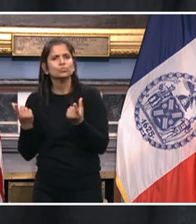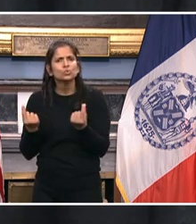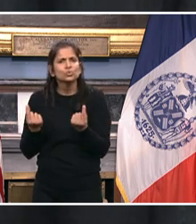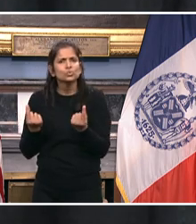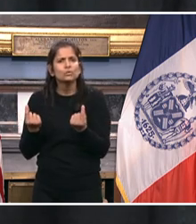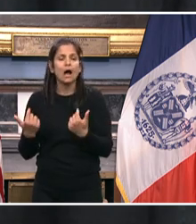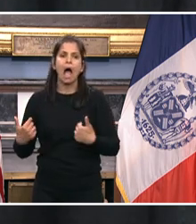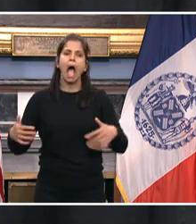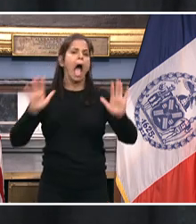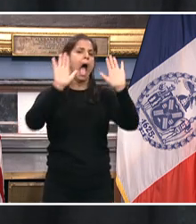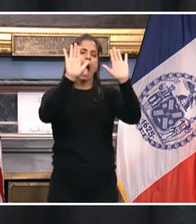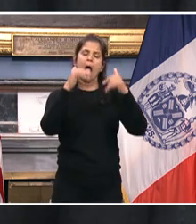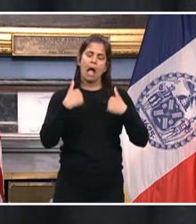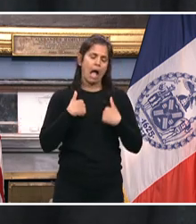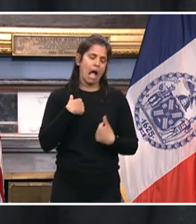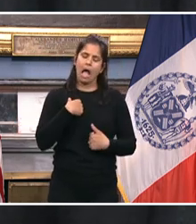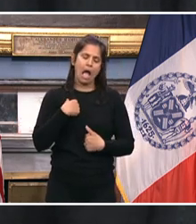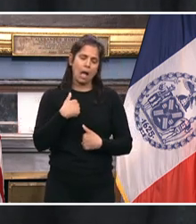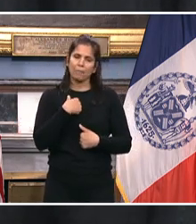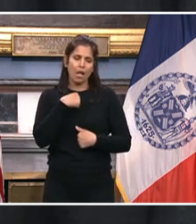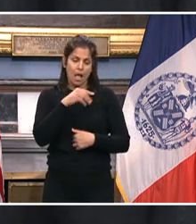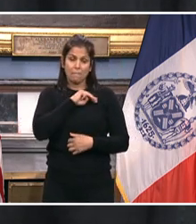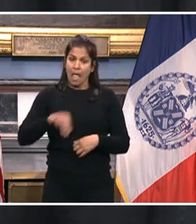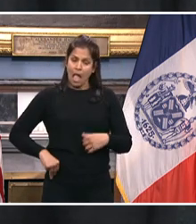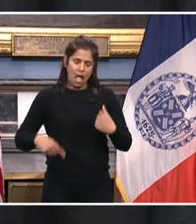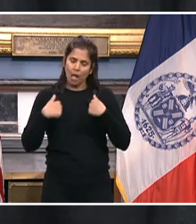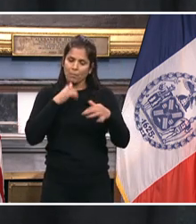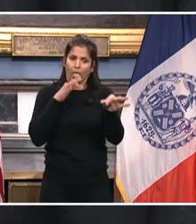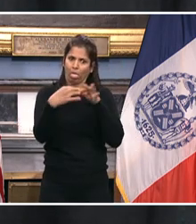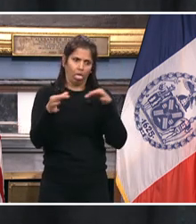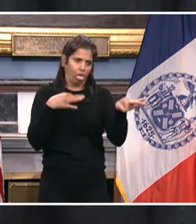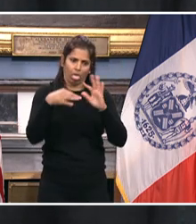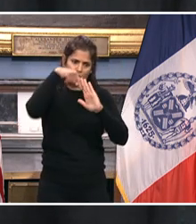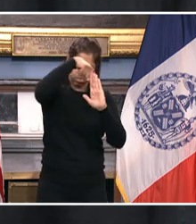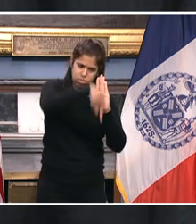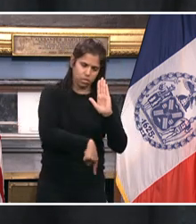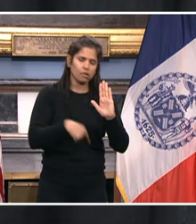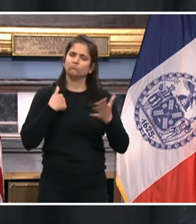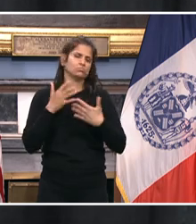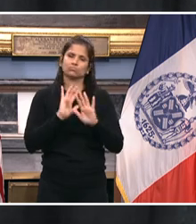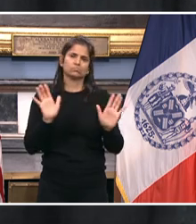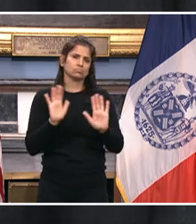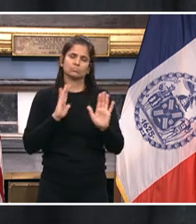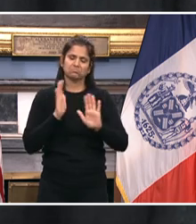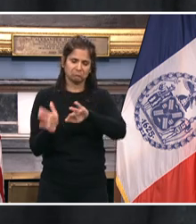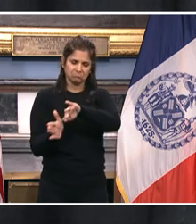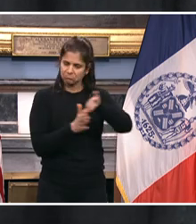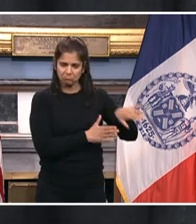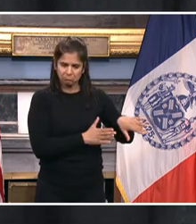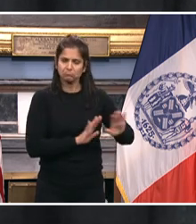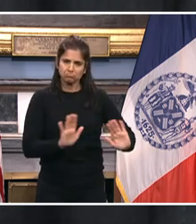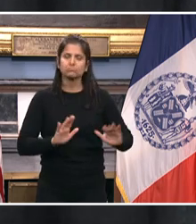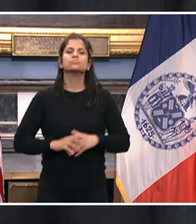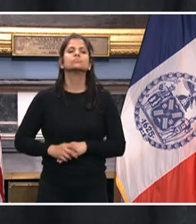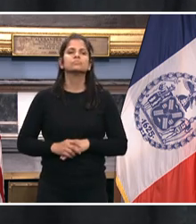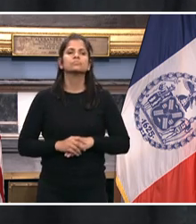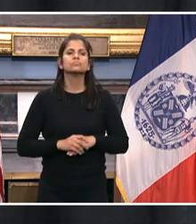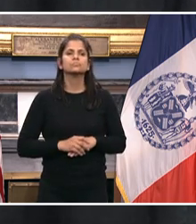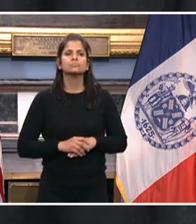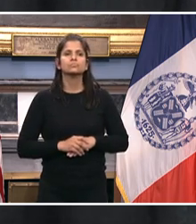of hospital facilities, if people want a place to go? So there's a lot available right now in terms of first responders,